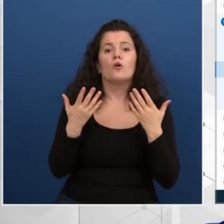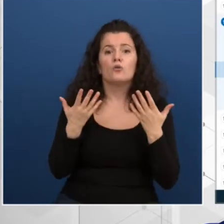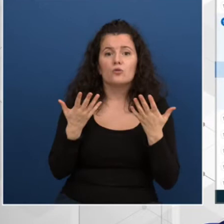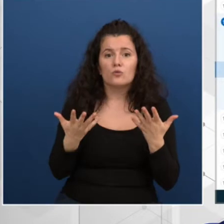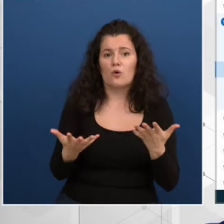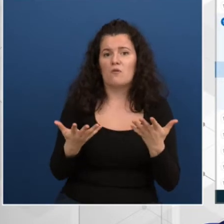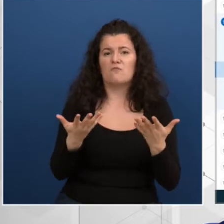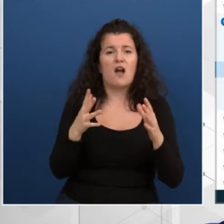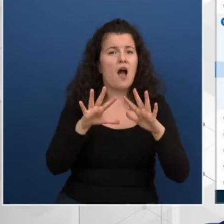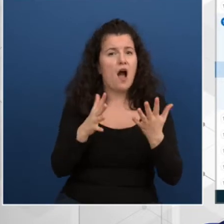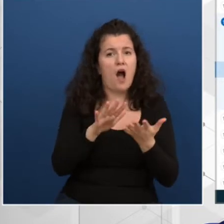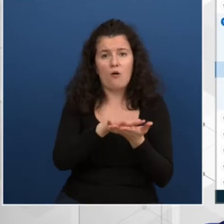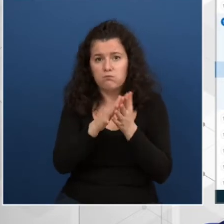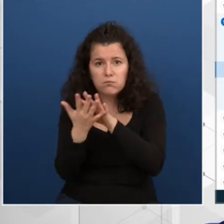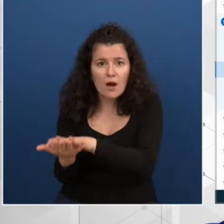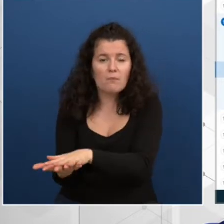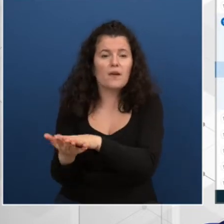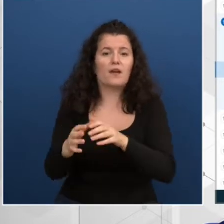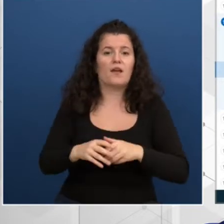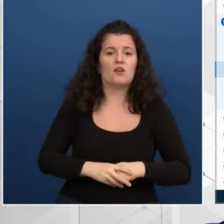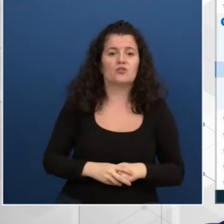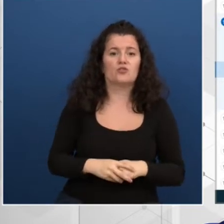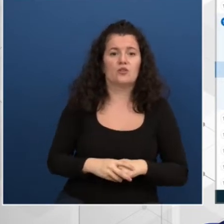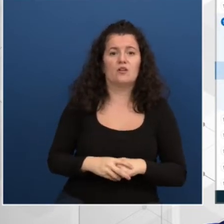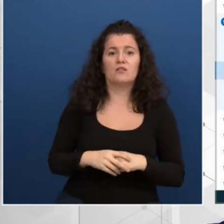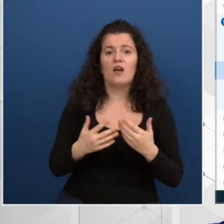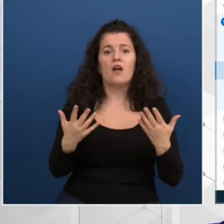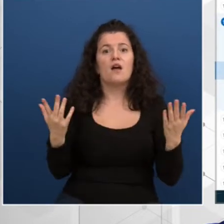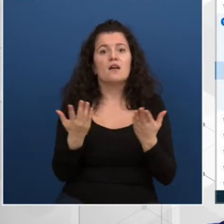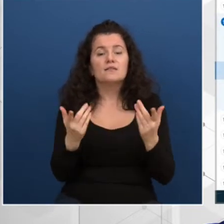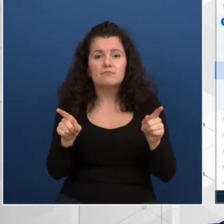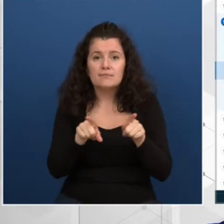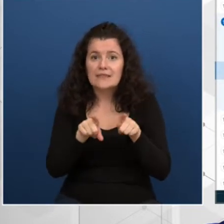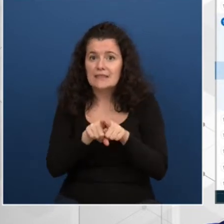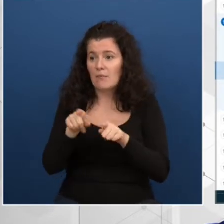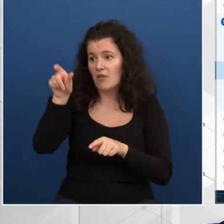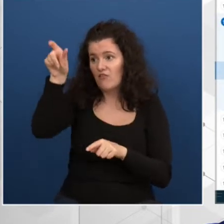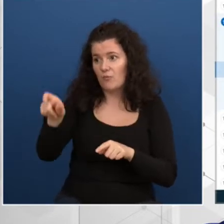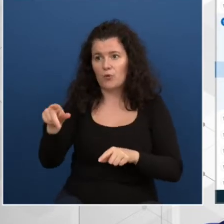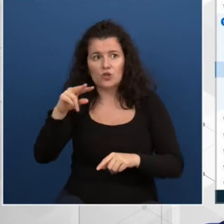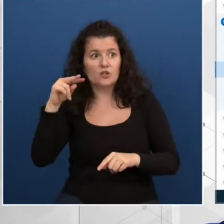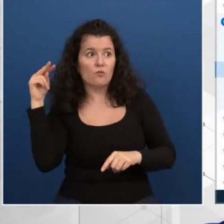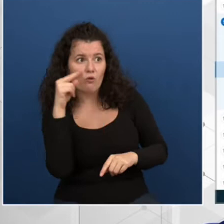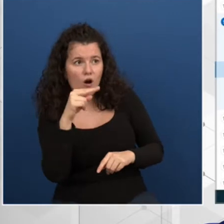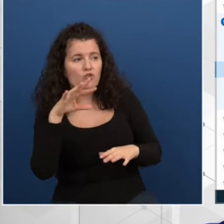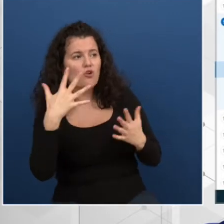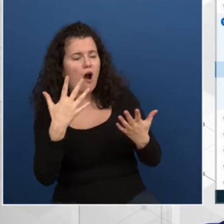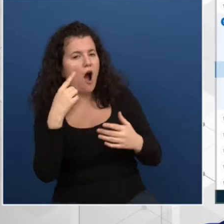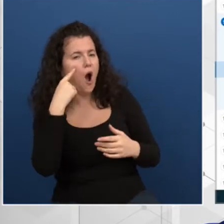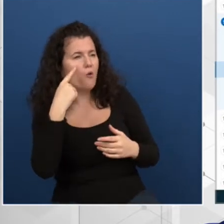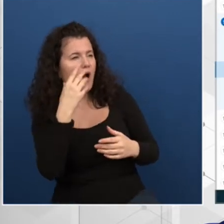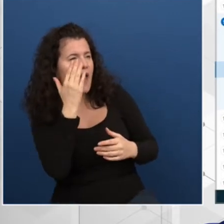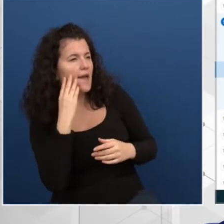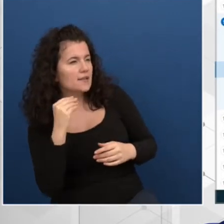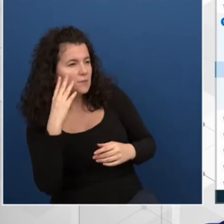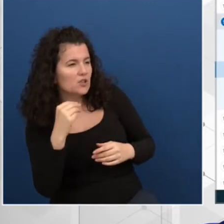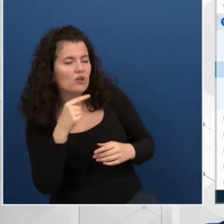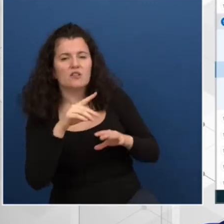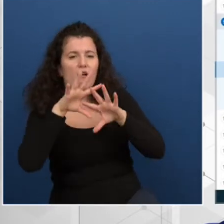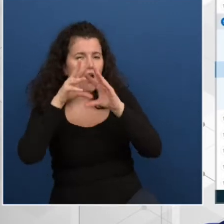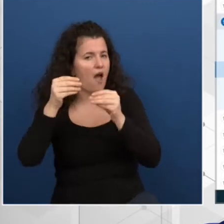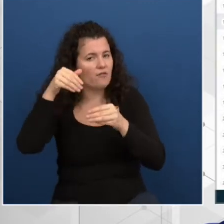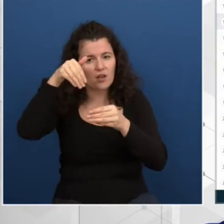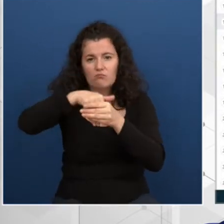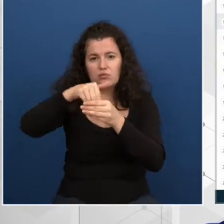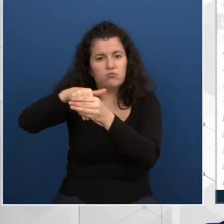documentation, and sometimes we'll even include snippets from a user perspective or additional videos on how this requirement affects users interacting with the site. So